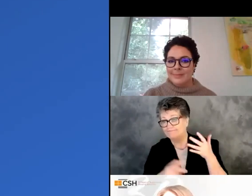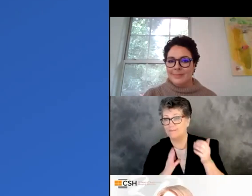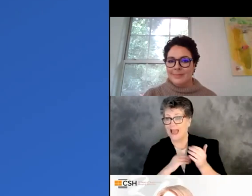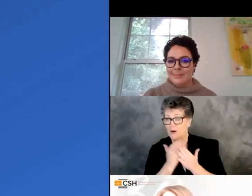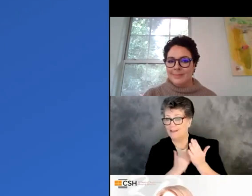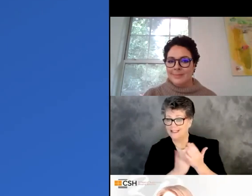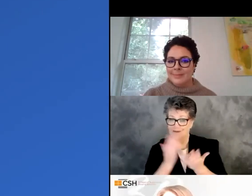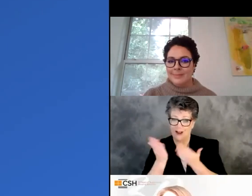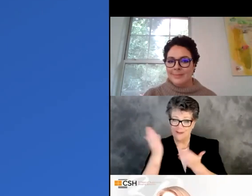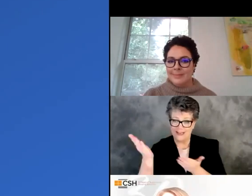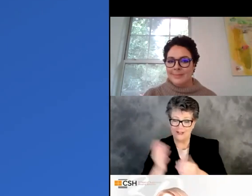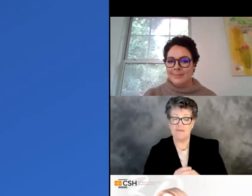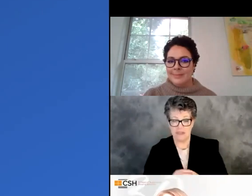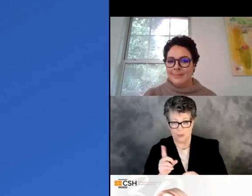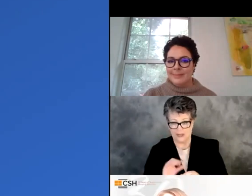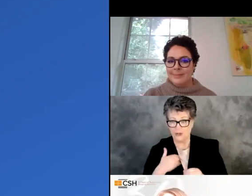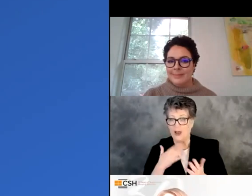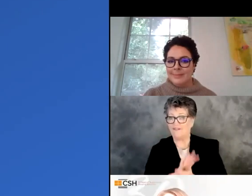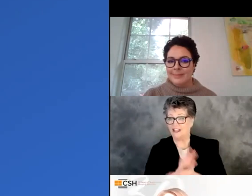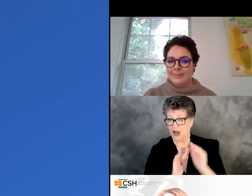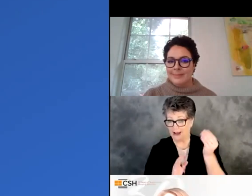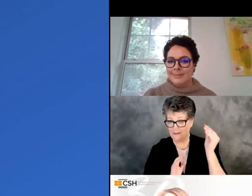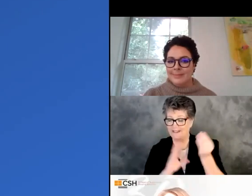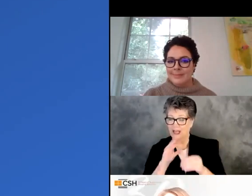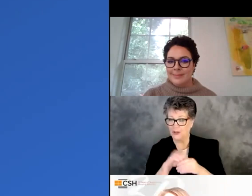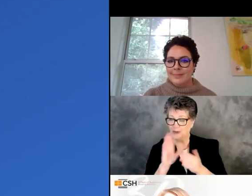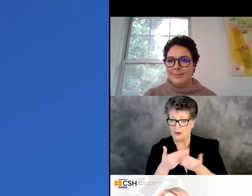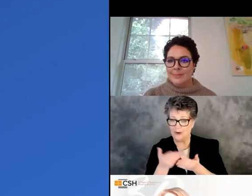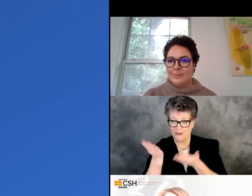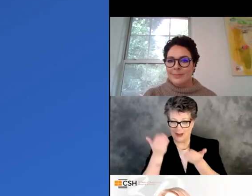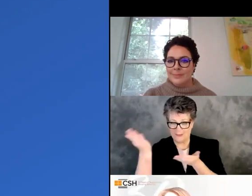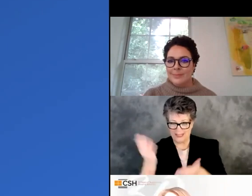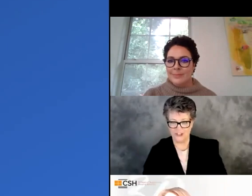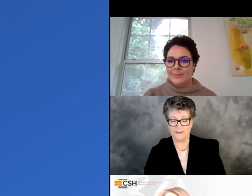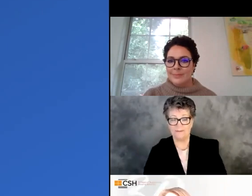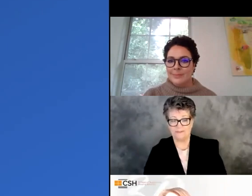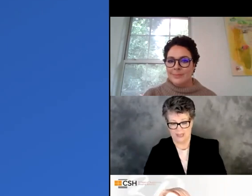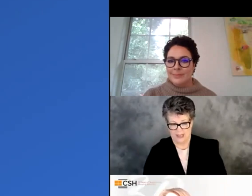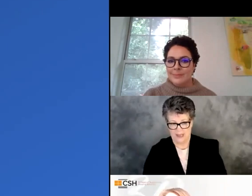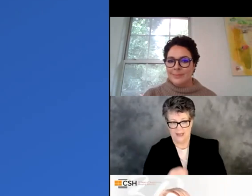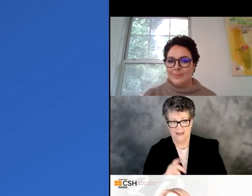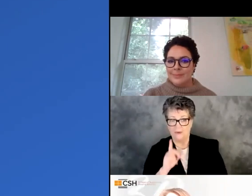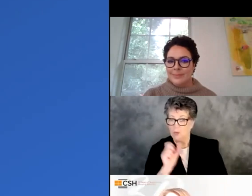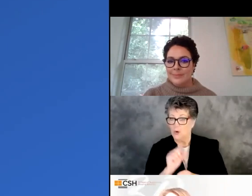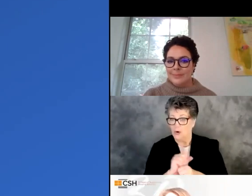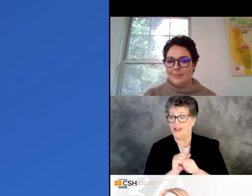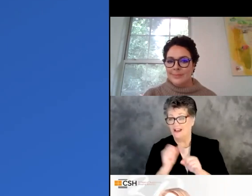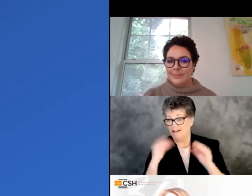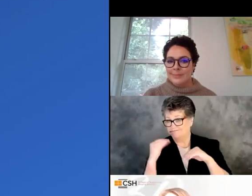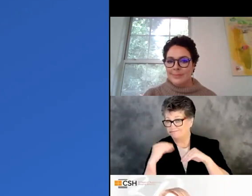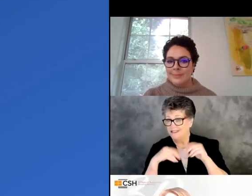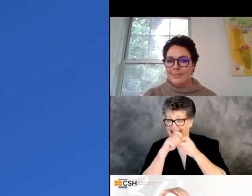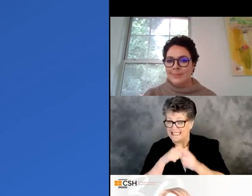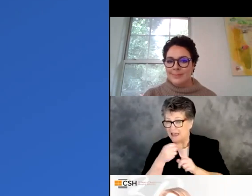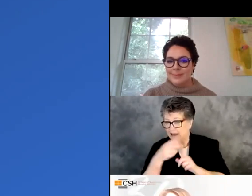of recommendations. We do have a document that includes the recommendations. We are working on putting a lot of details